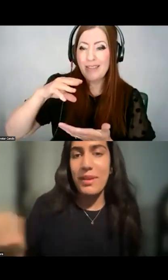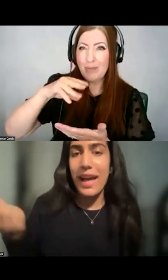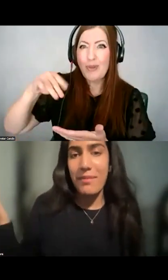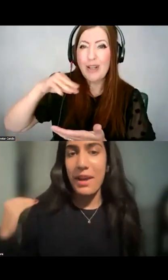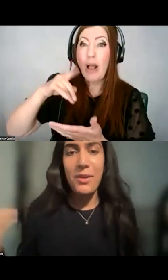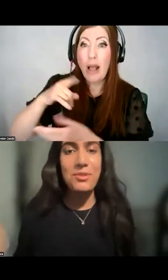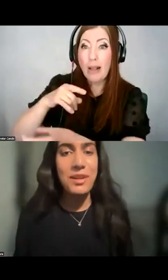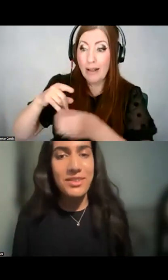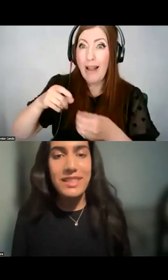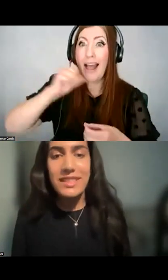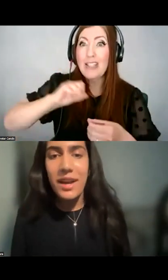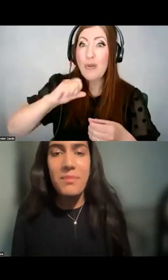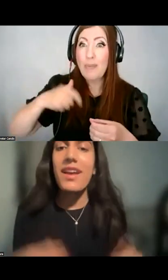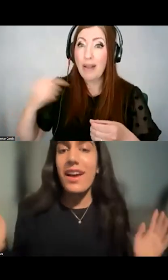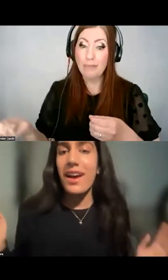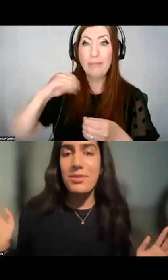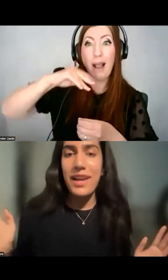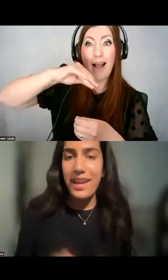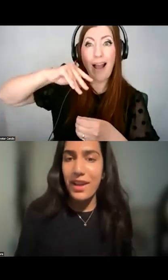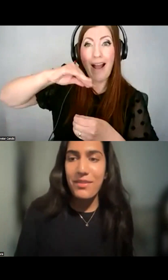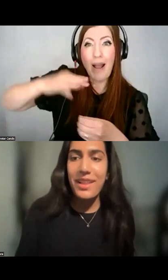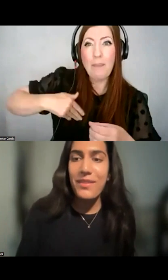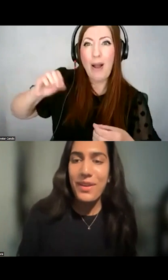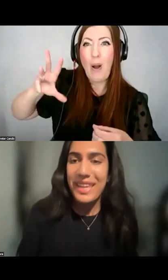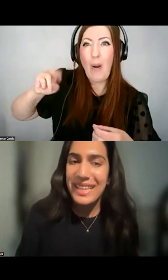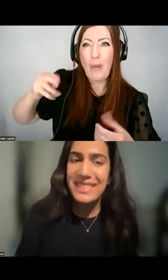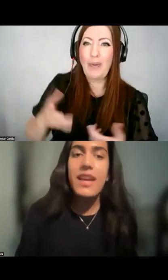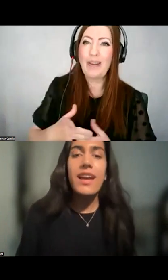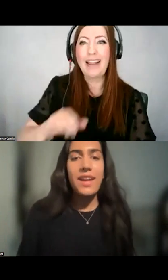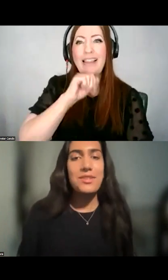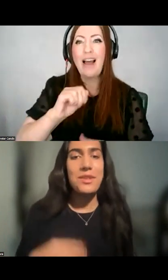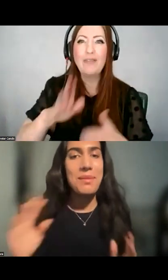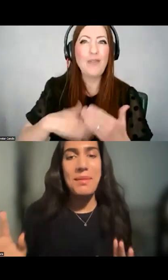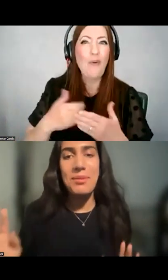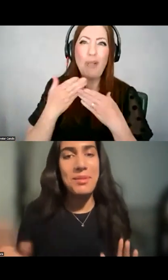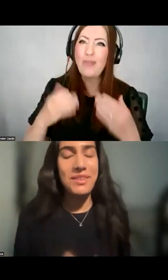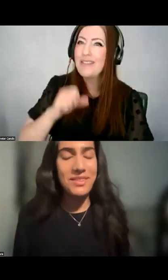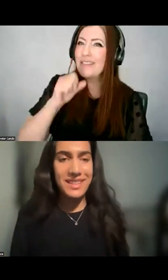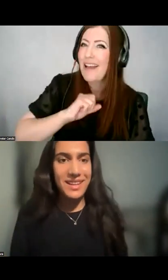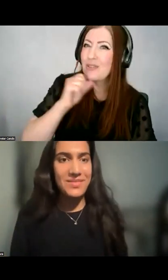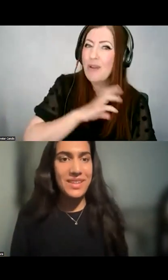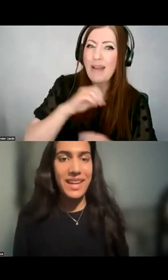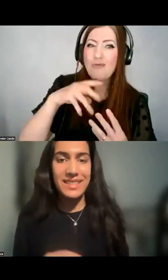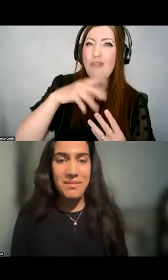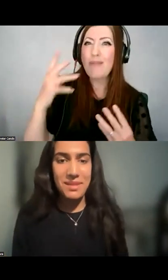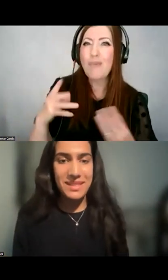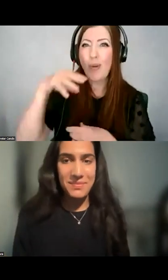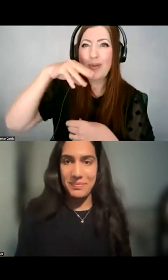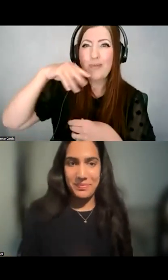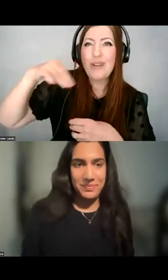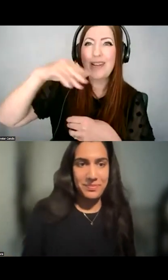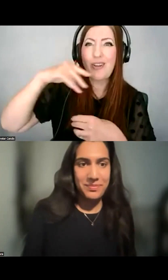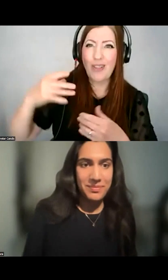something, maybe I'll add my own sprinkles this time. So yeah, I love all things ice cream and rainbow sprinkles. But yeah, next slide,